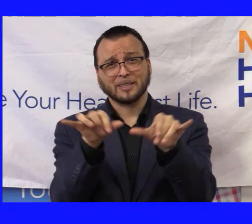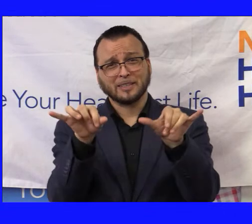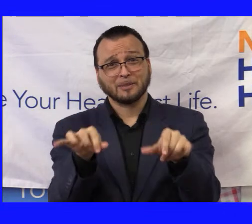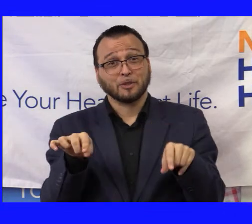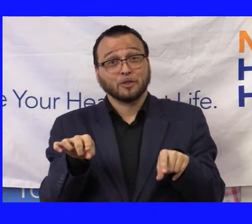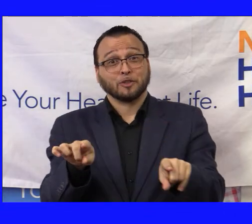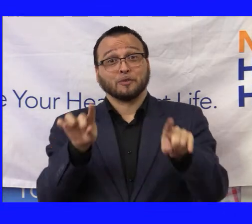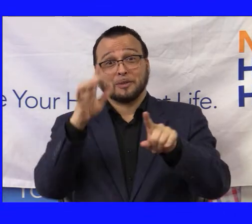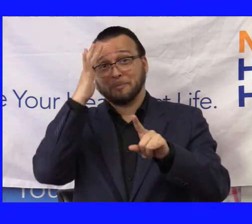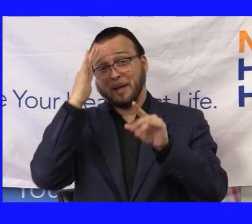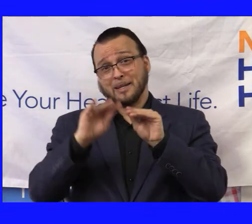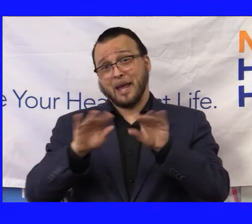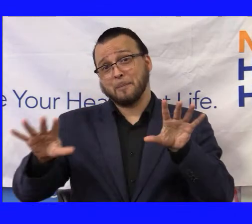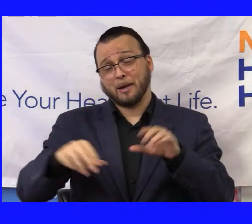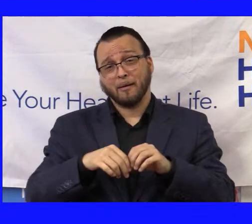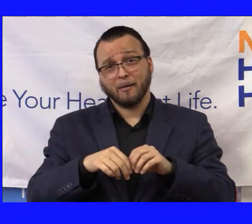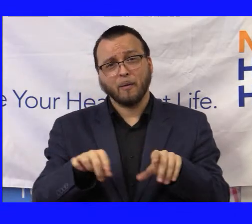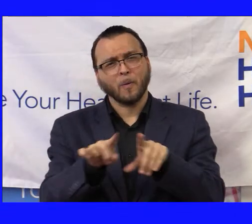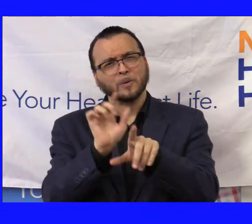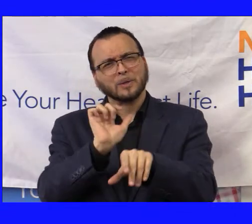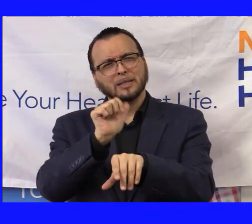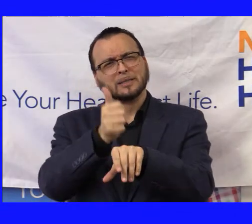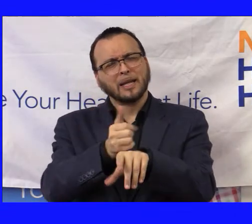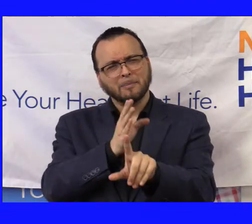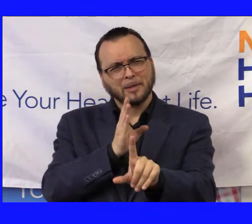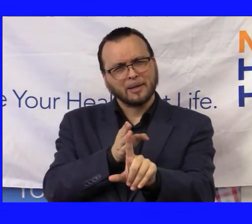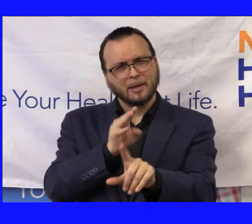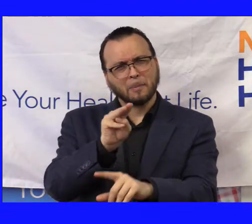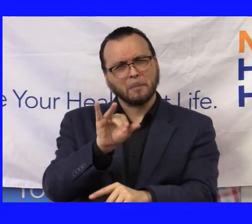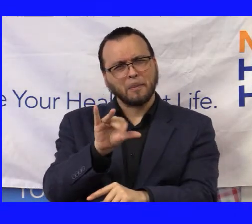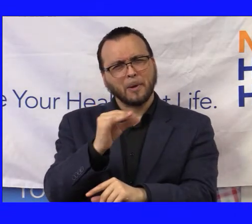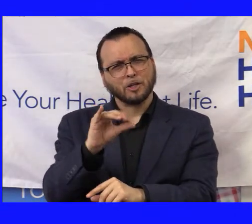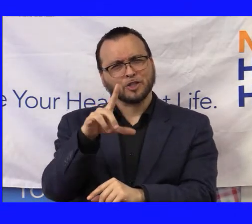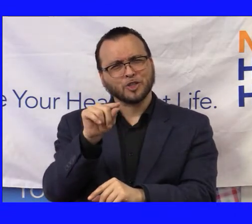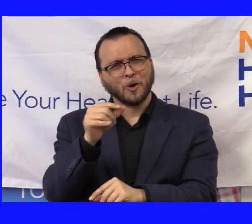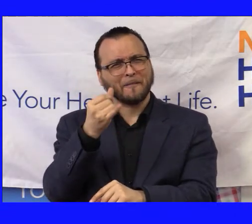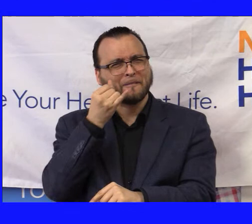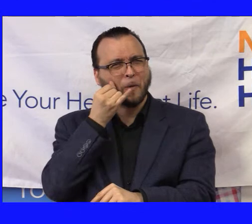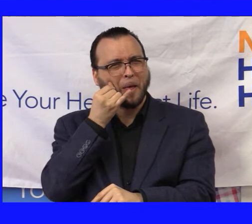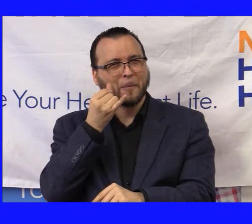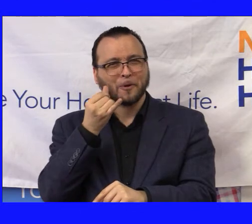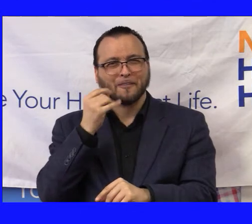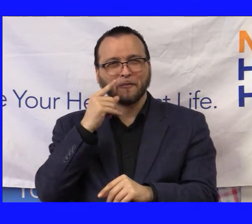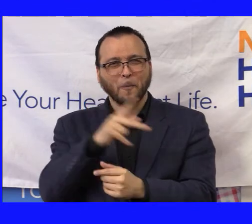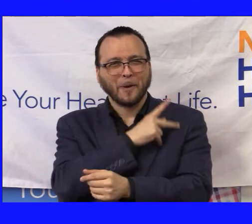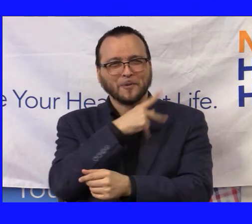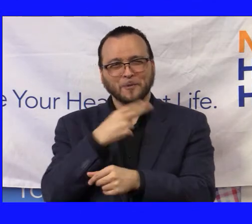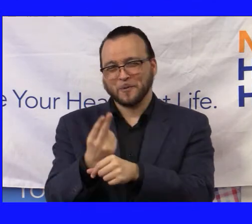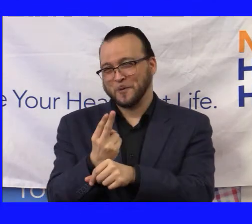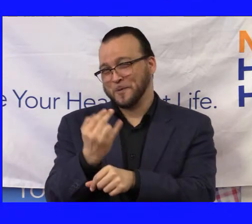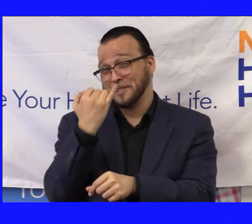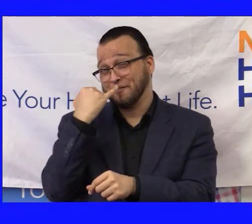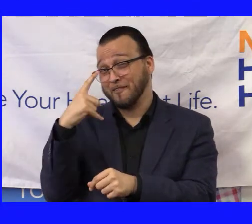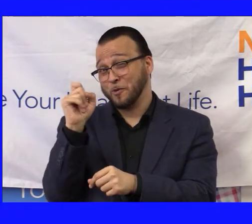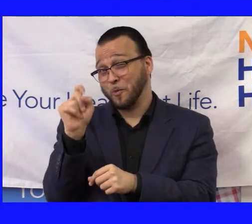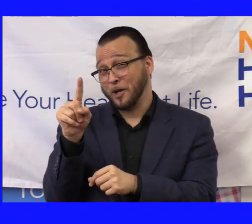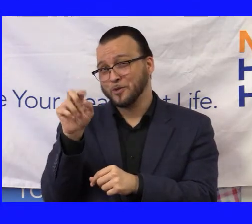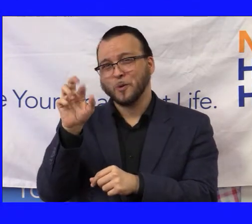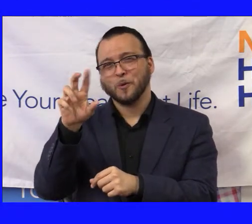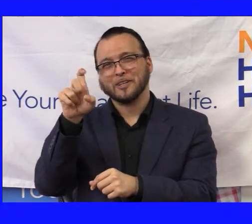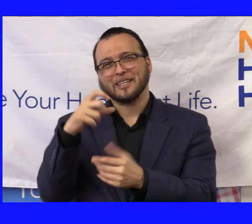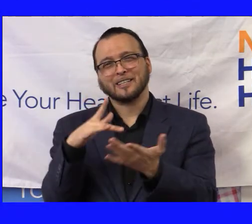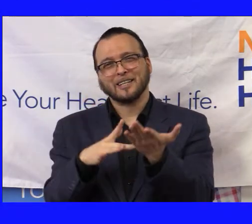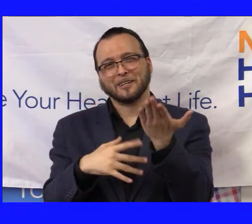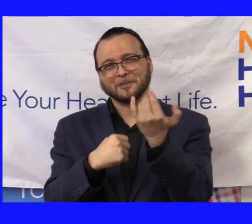pandemic, and establishing a dedicated MyChart helpline for patients to use if they have questions about MyChart or if they need a little bit of tech